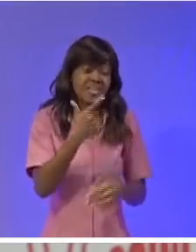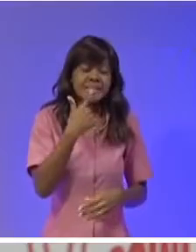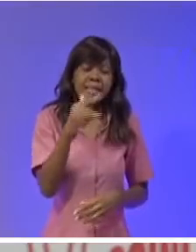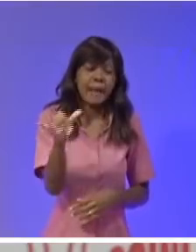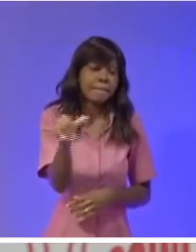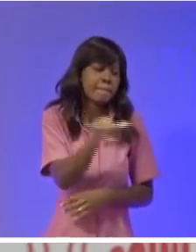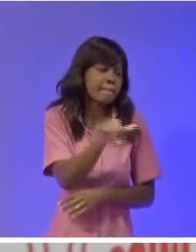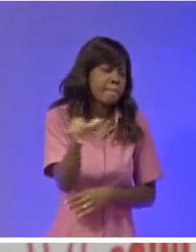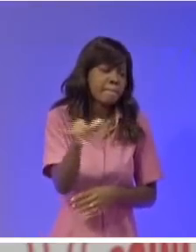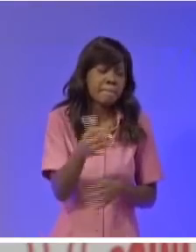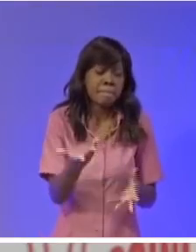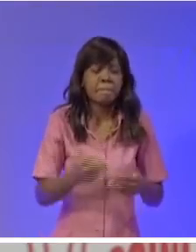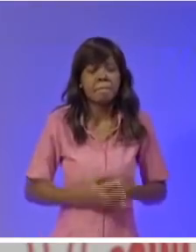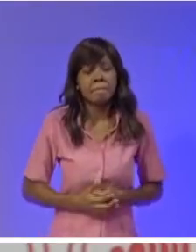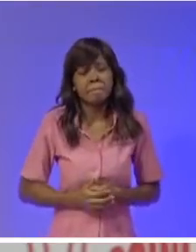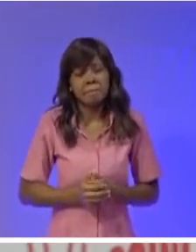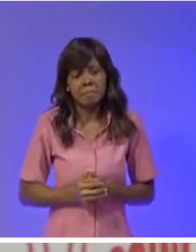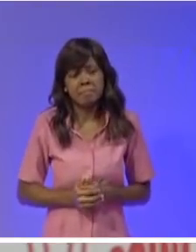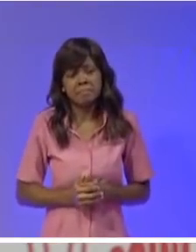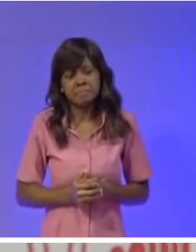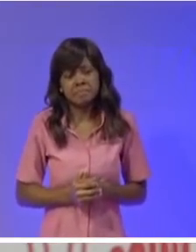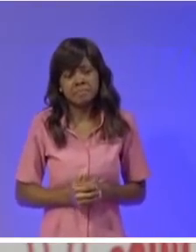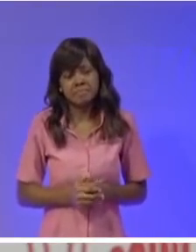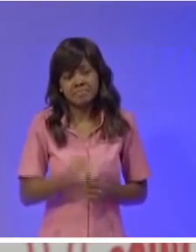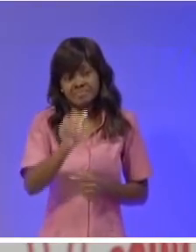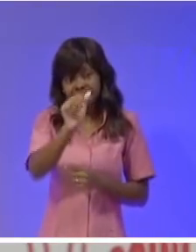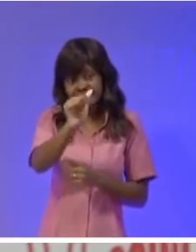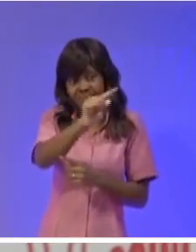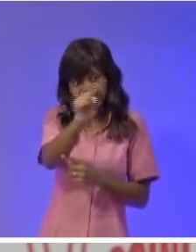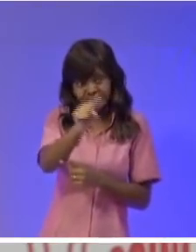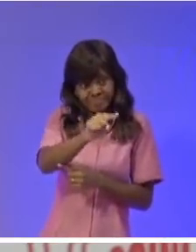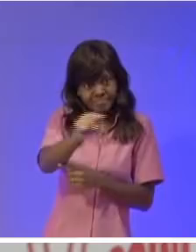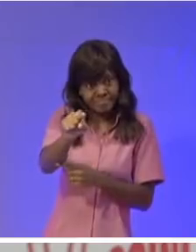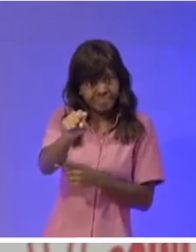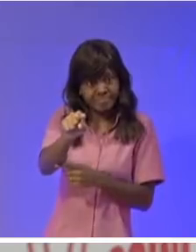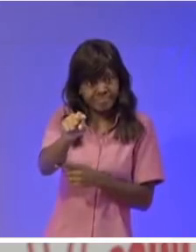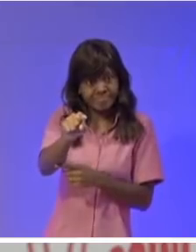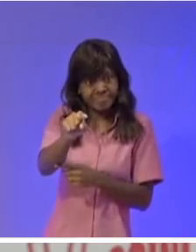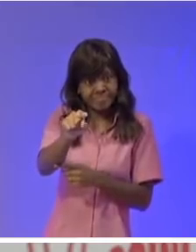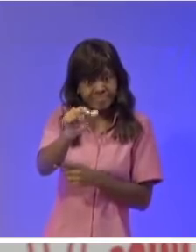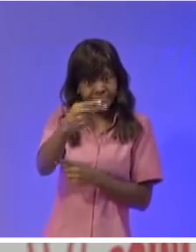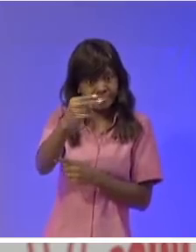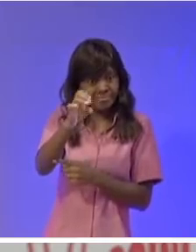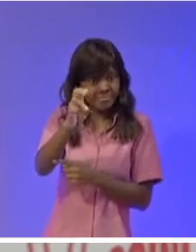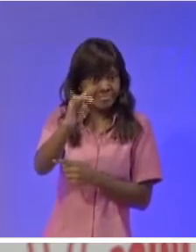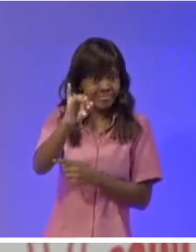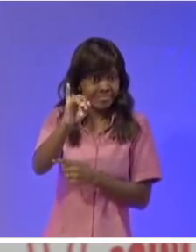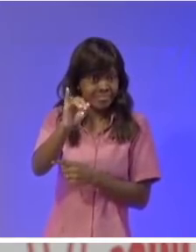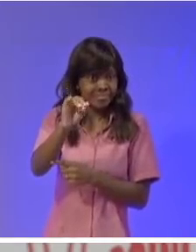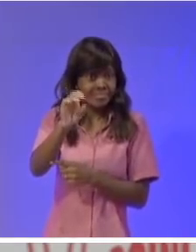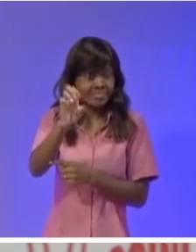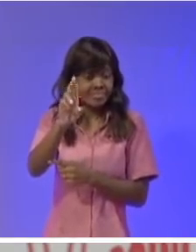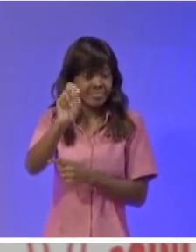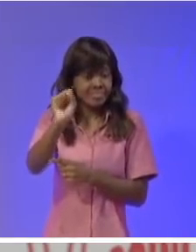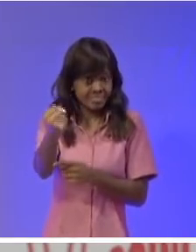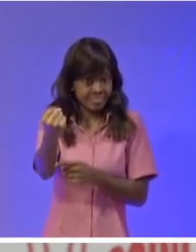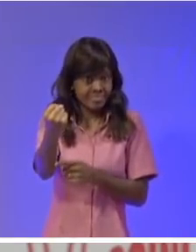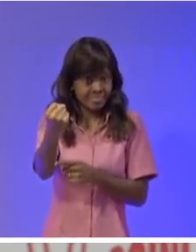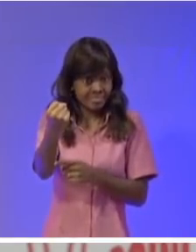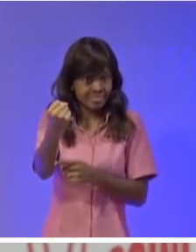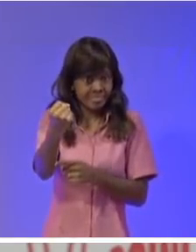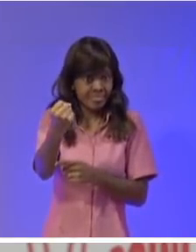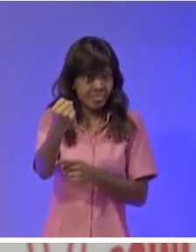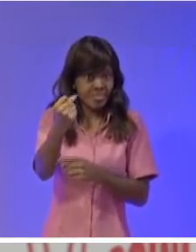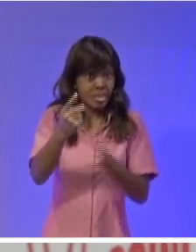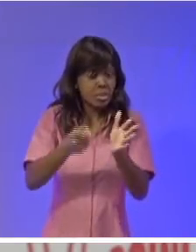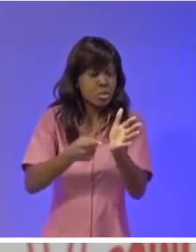it's a neurological illness. However, because of the nature of it, it poses a threat not only